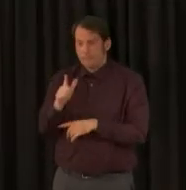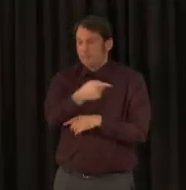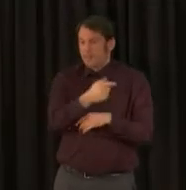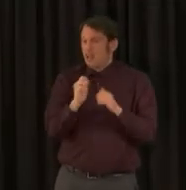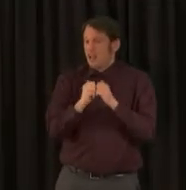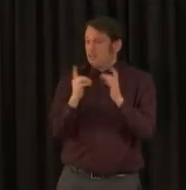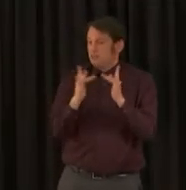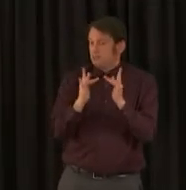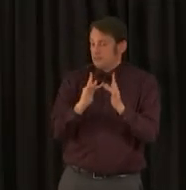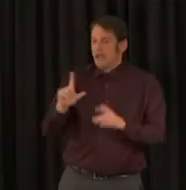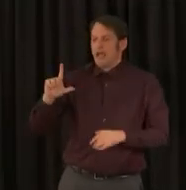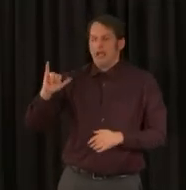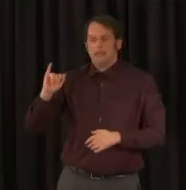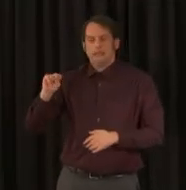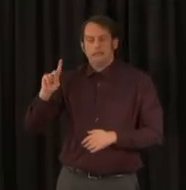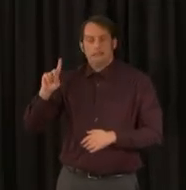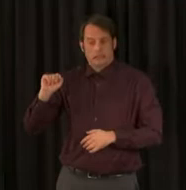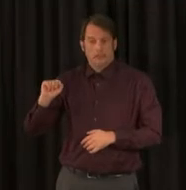Number is